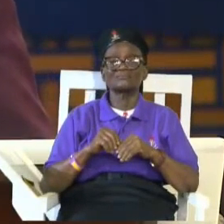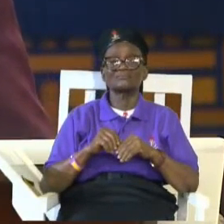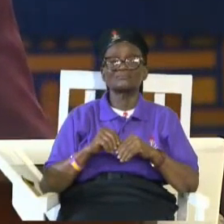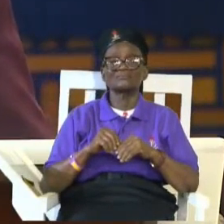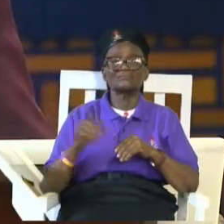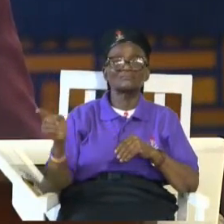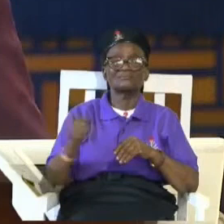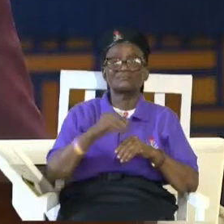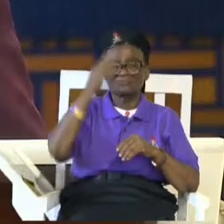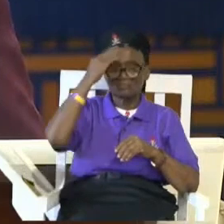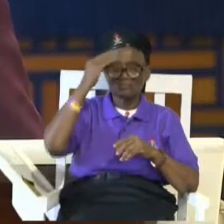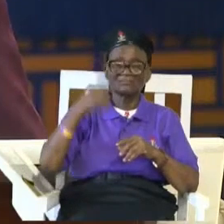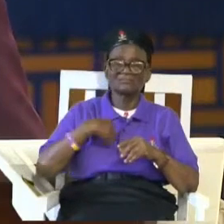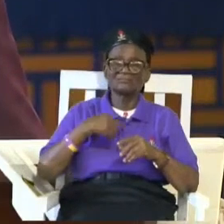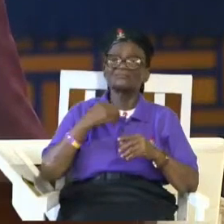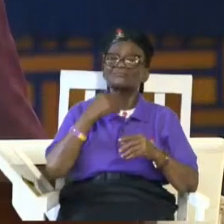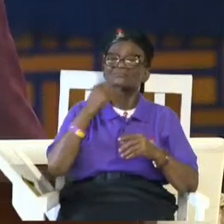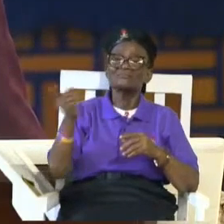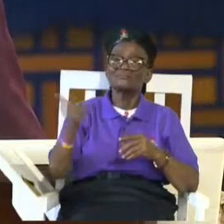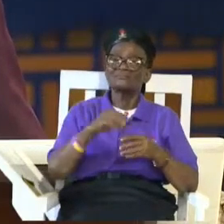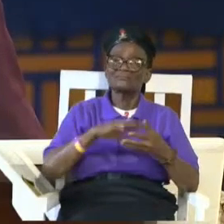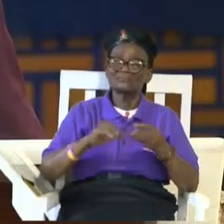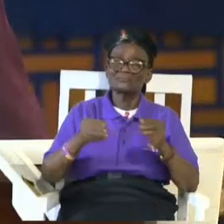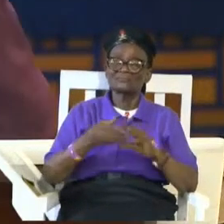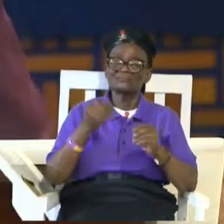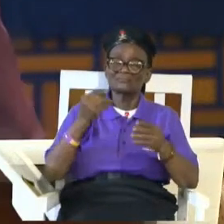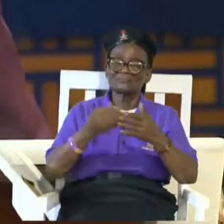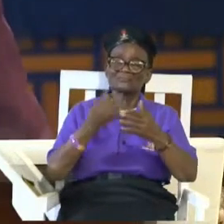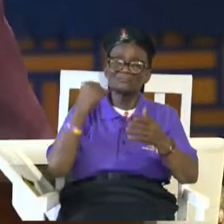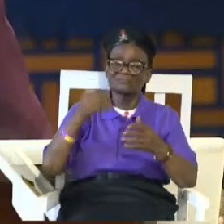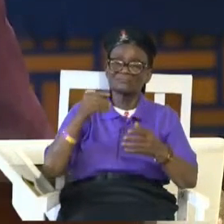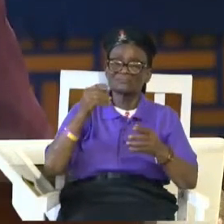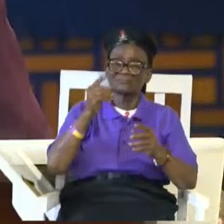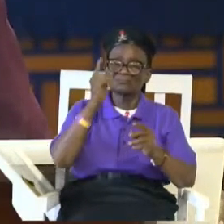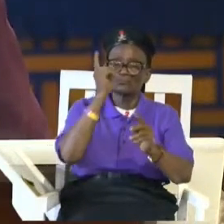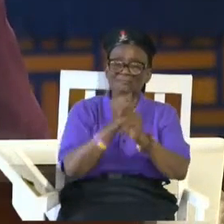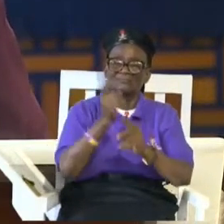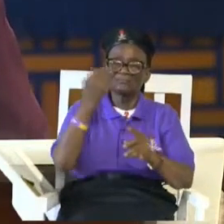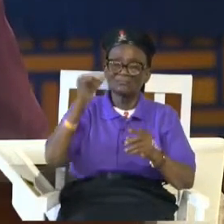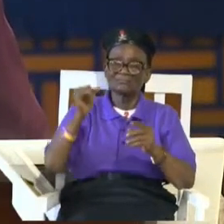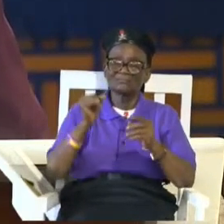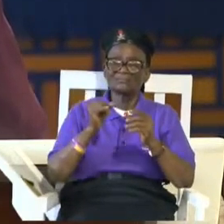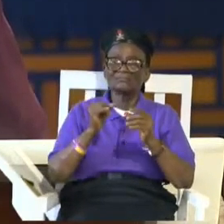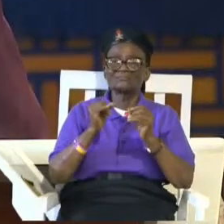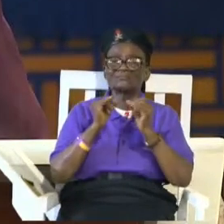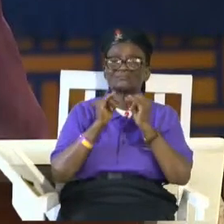And I told you this story before, just for illustration.